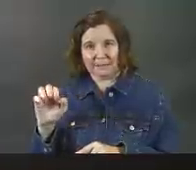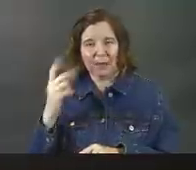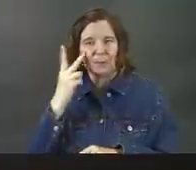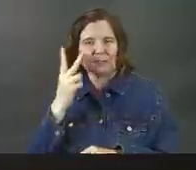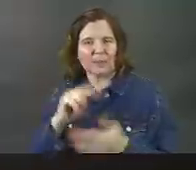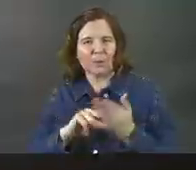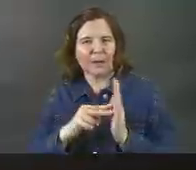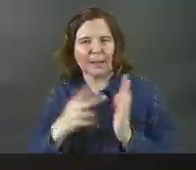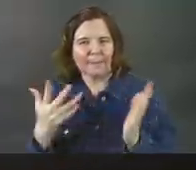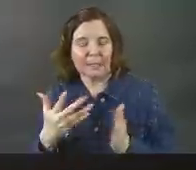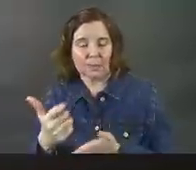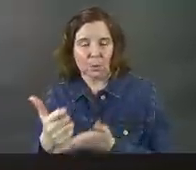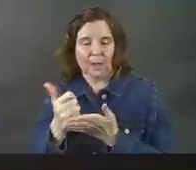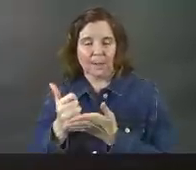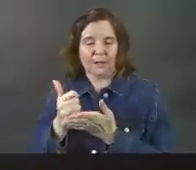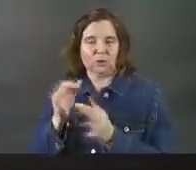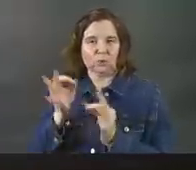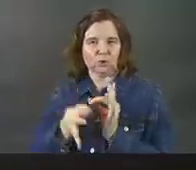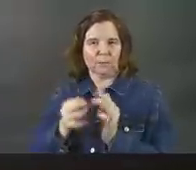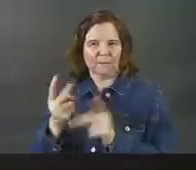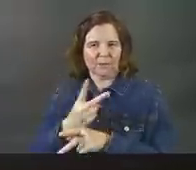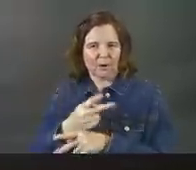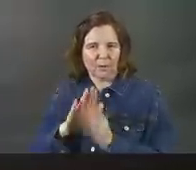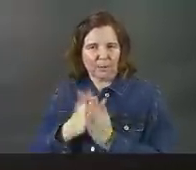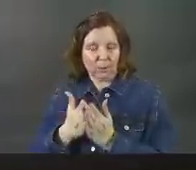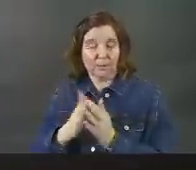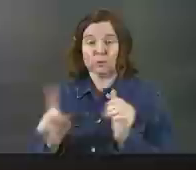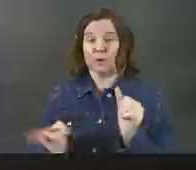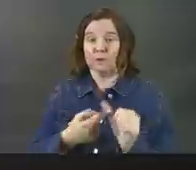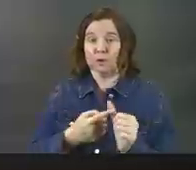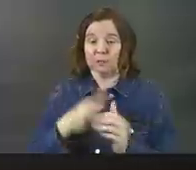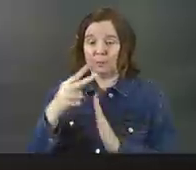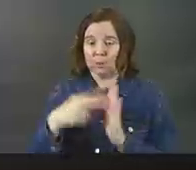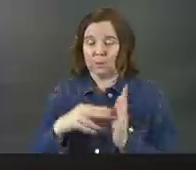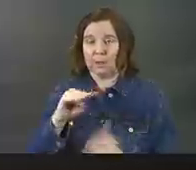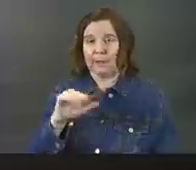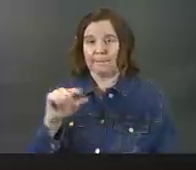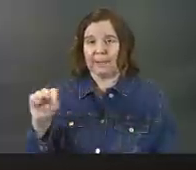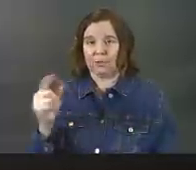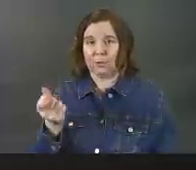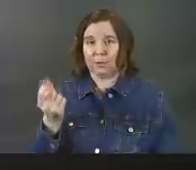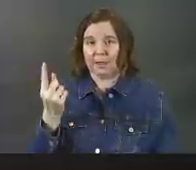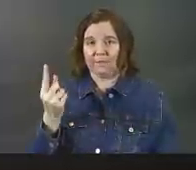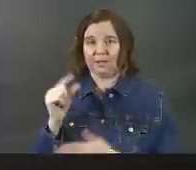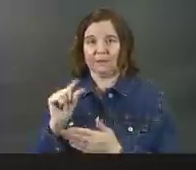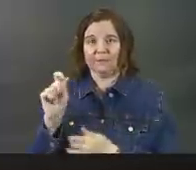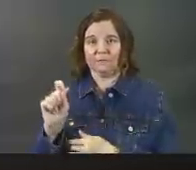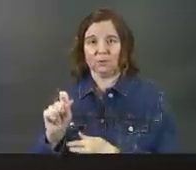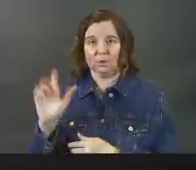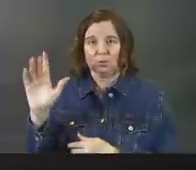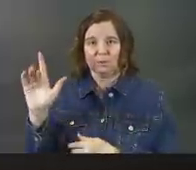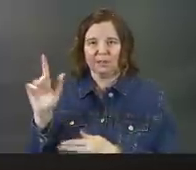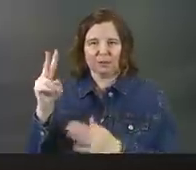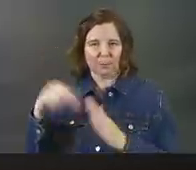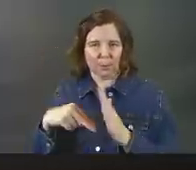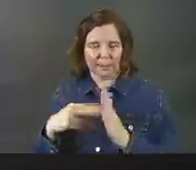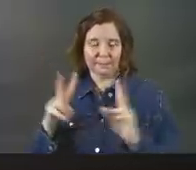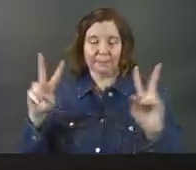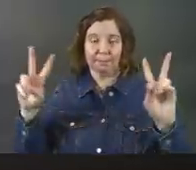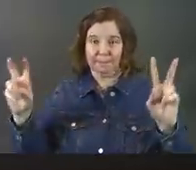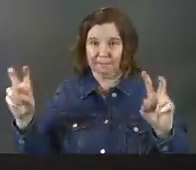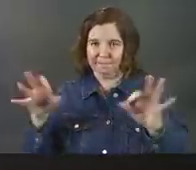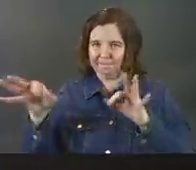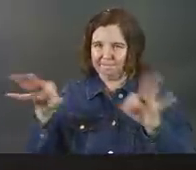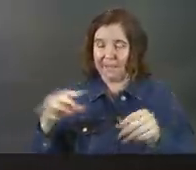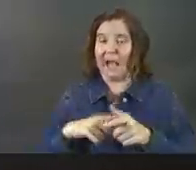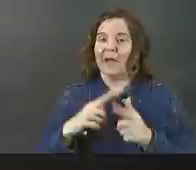going to help us interpret this book. So the first verse I'm going to read is Matthew 11, verse 25. So I'm going to read it all the way through, and then I'm